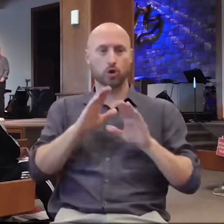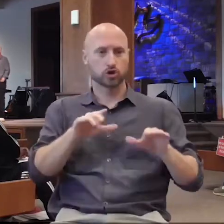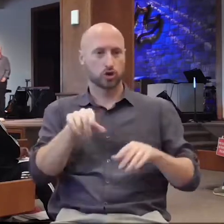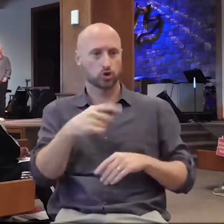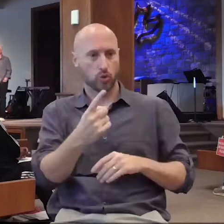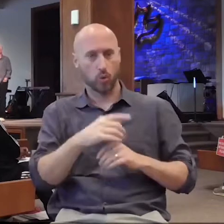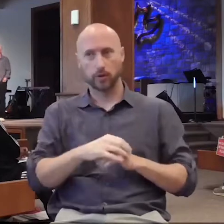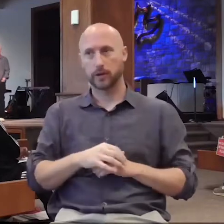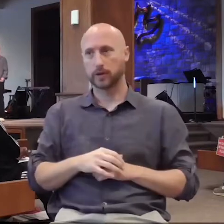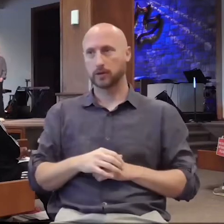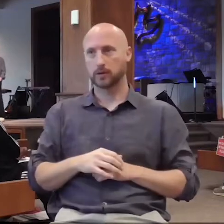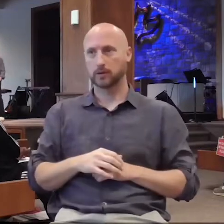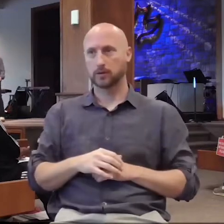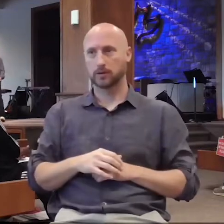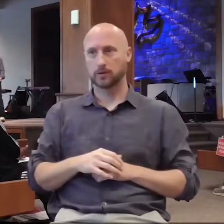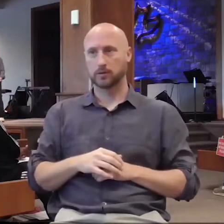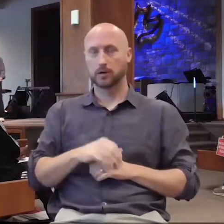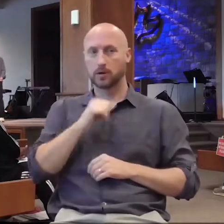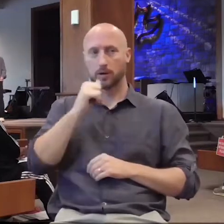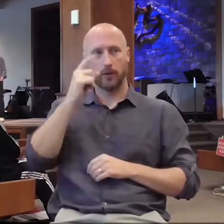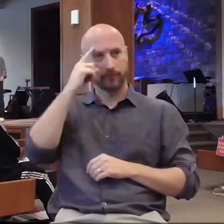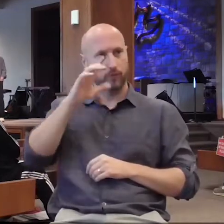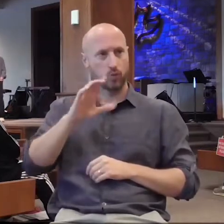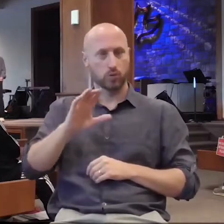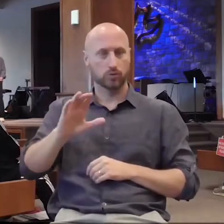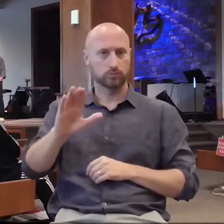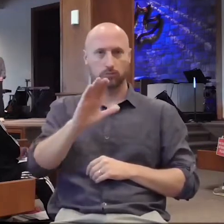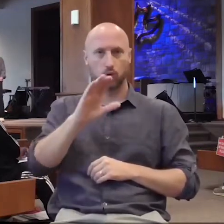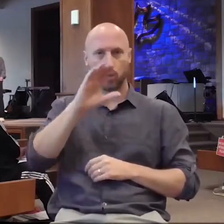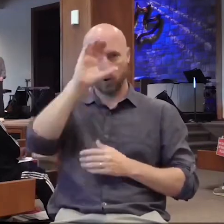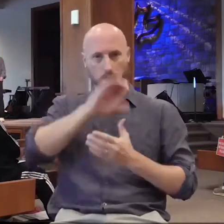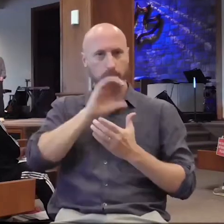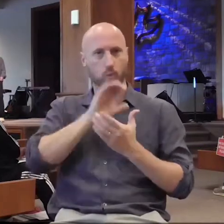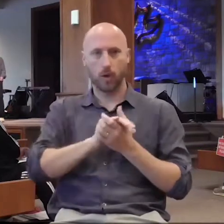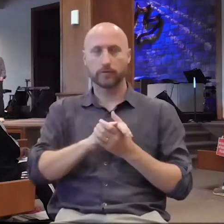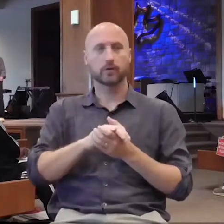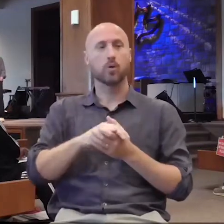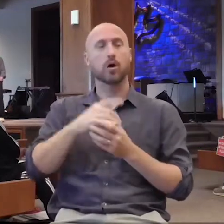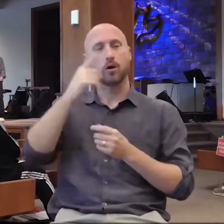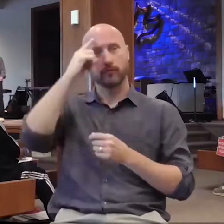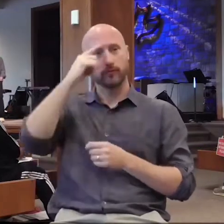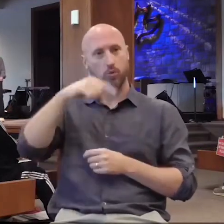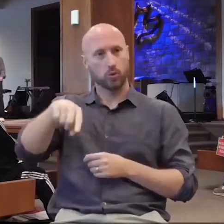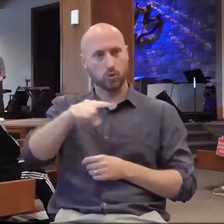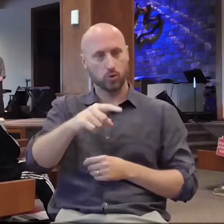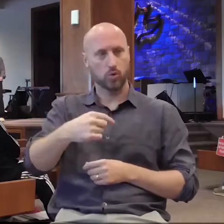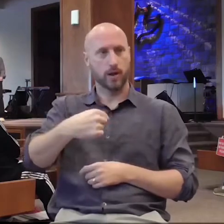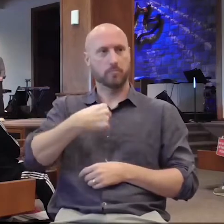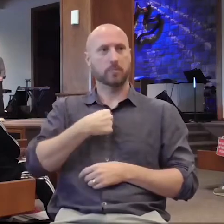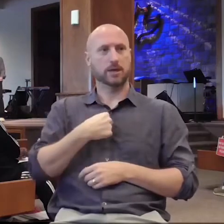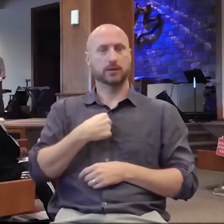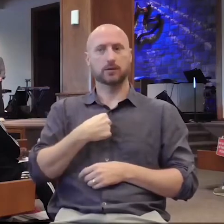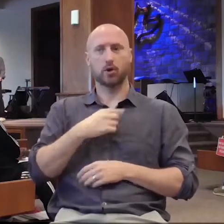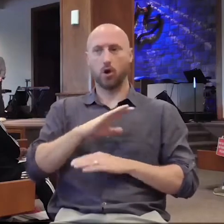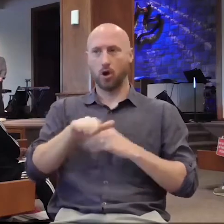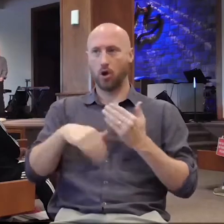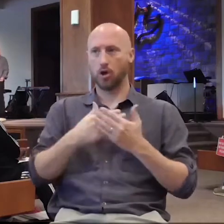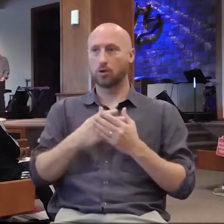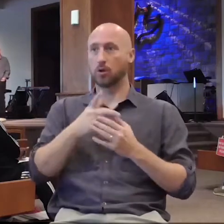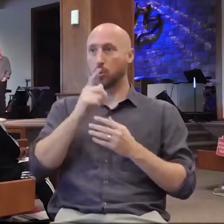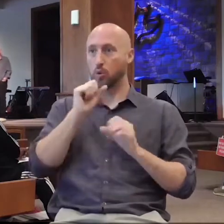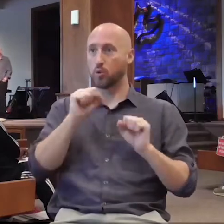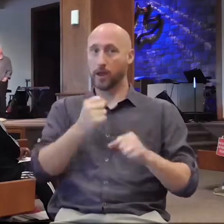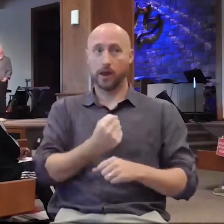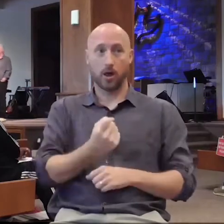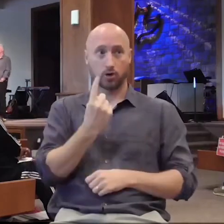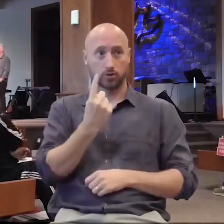in ministry. It's not for your spouse. That's for you. He that has an ear, singular. Let him hear. Let him